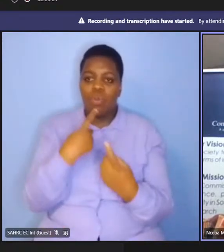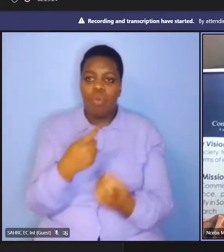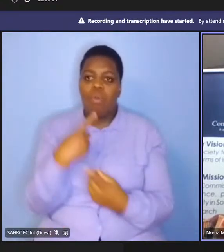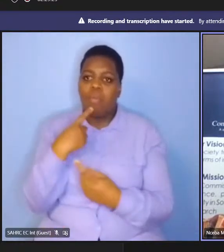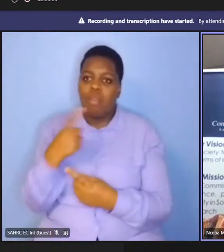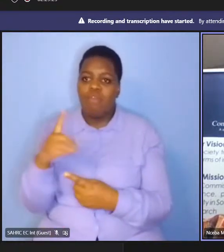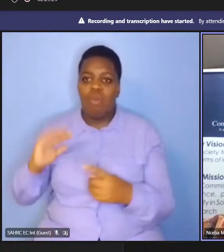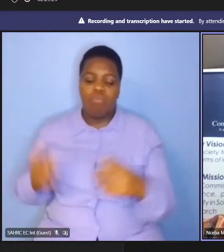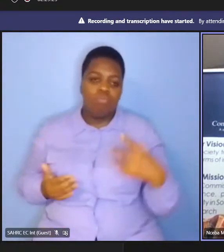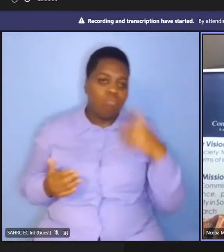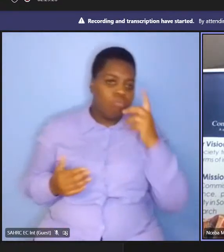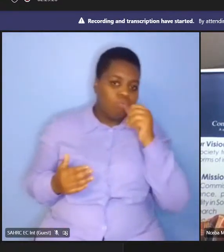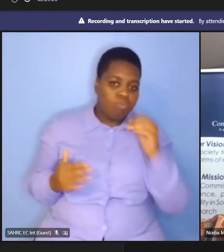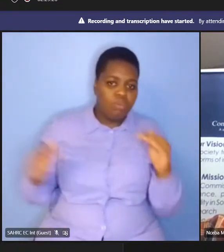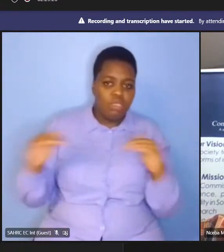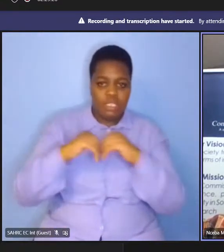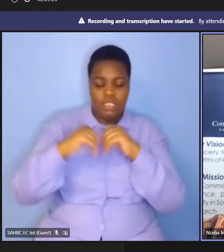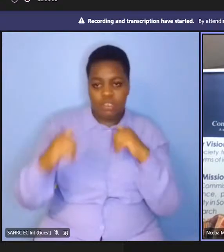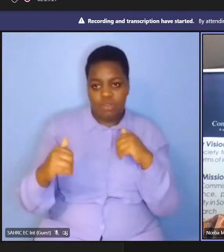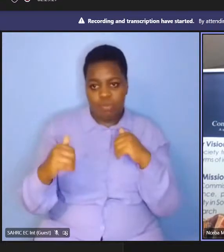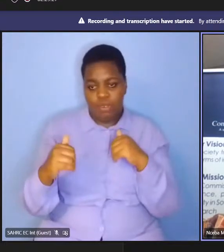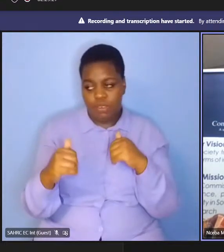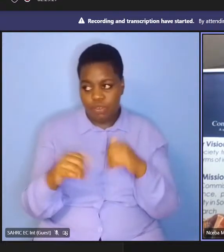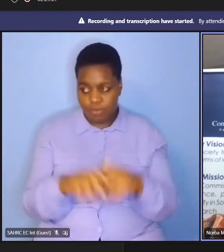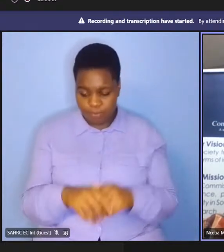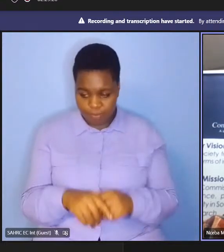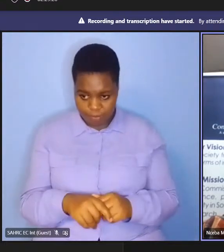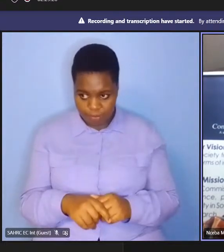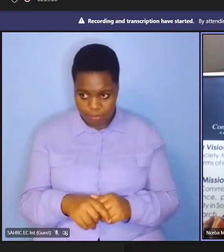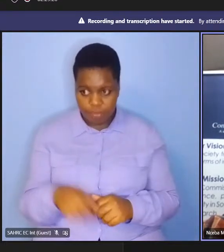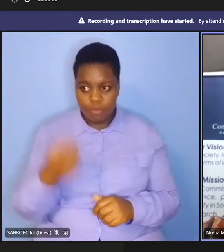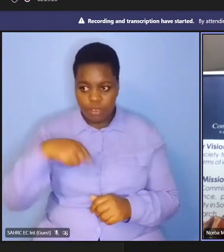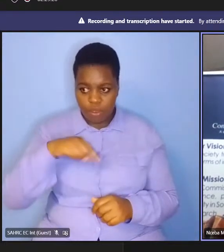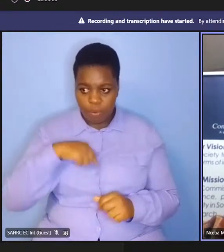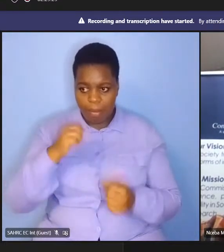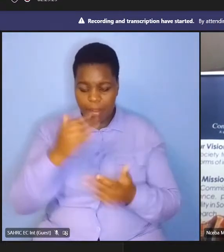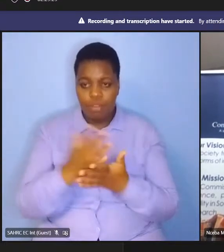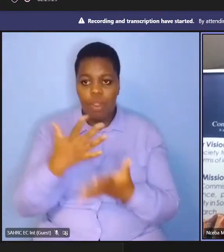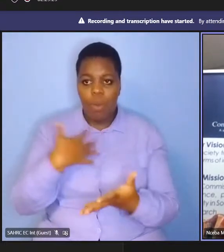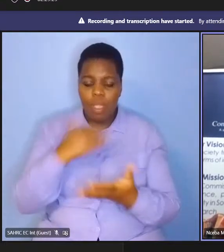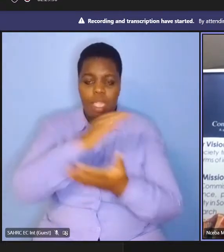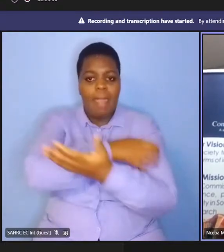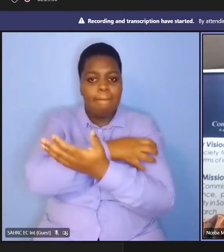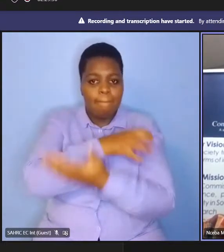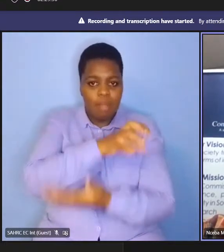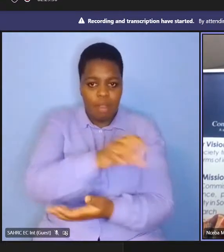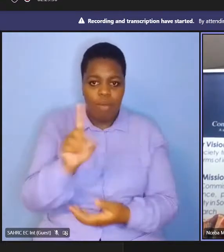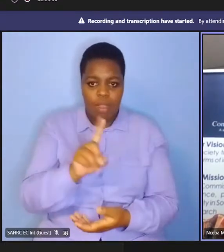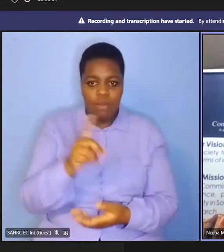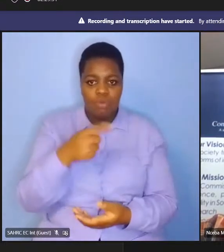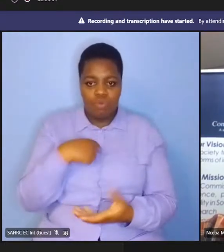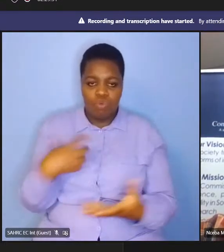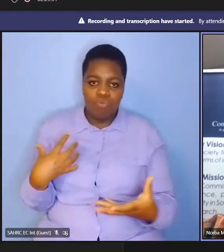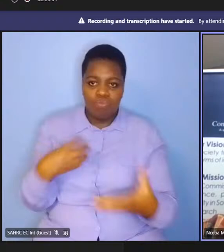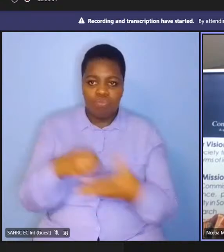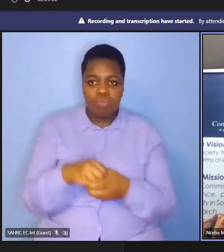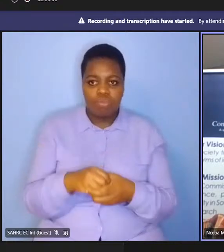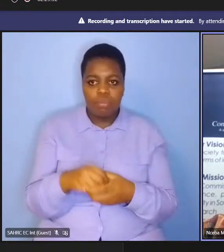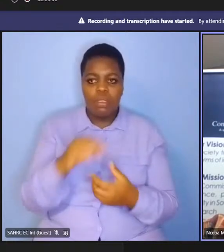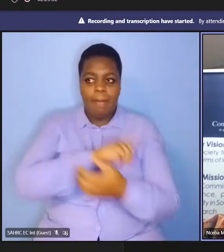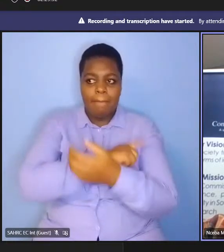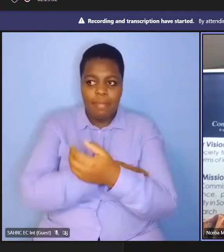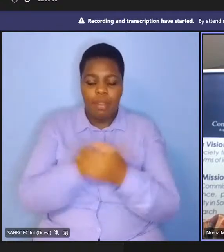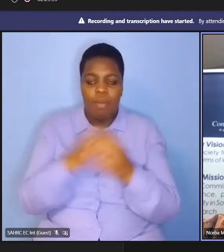gender discrimination. We are also empowered to conduct public education on